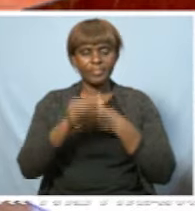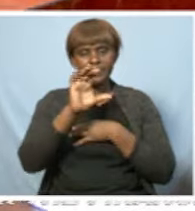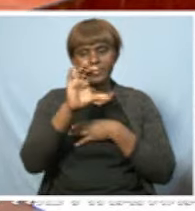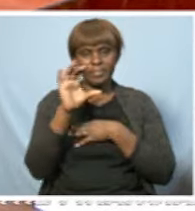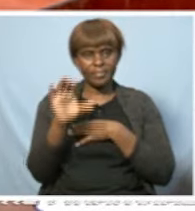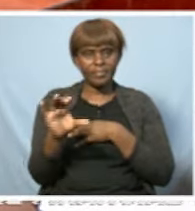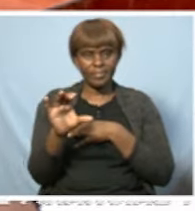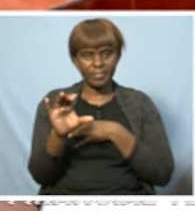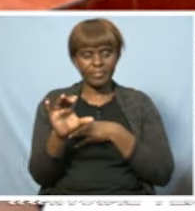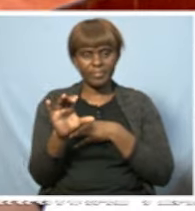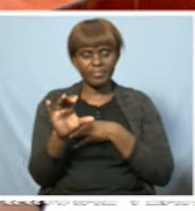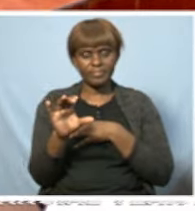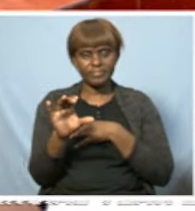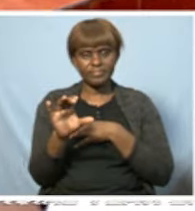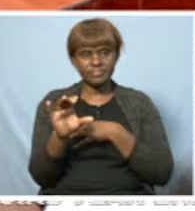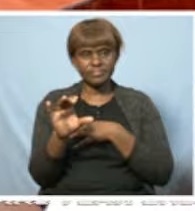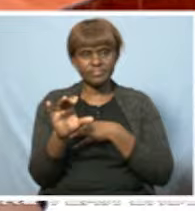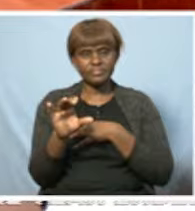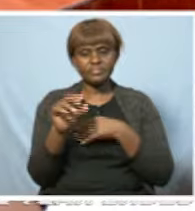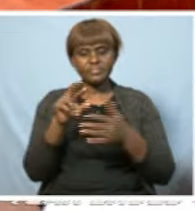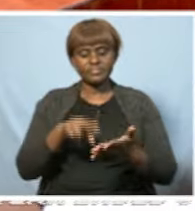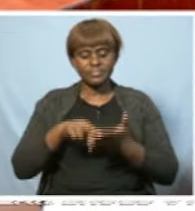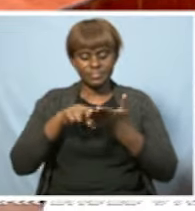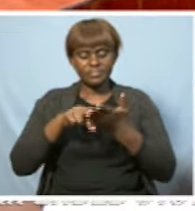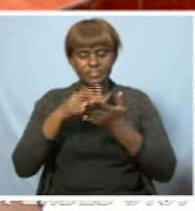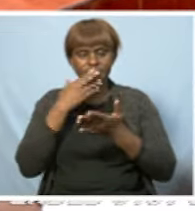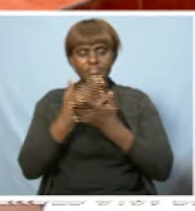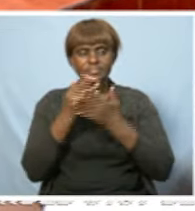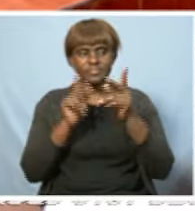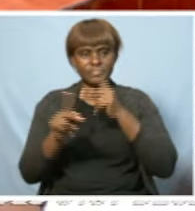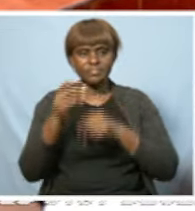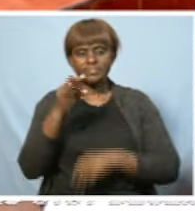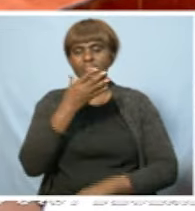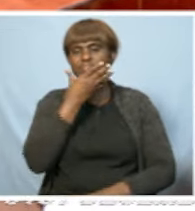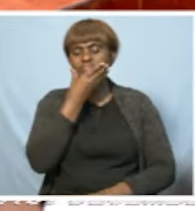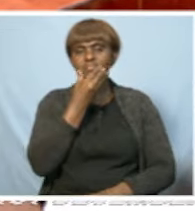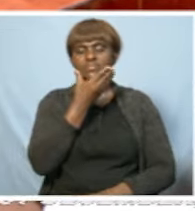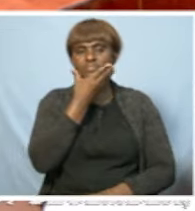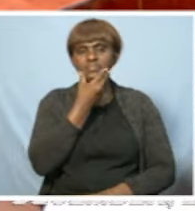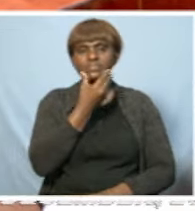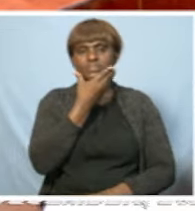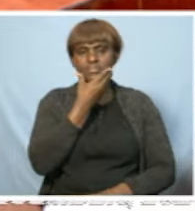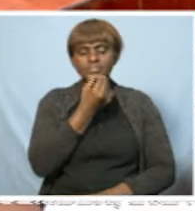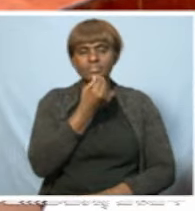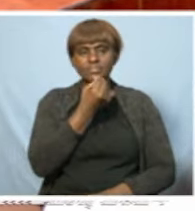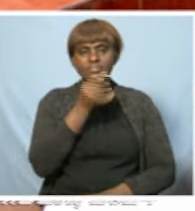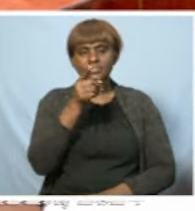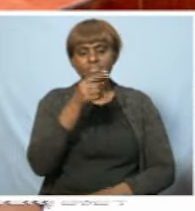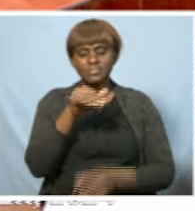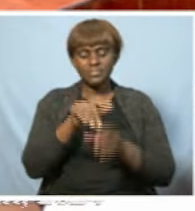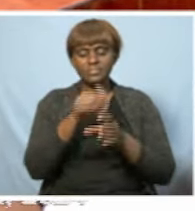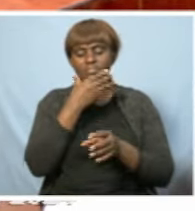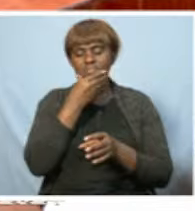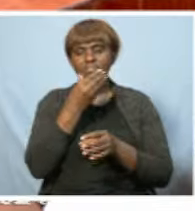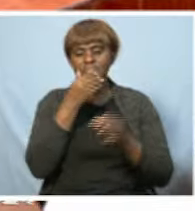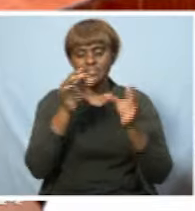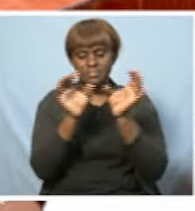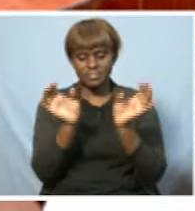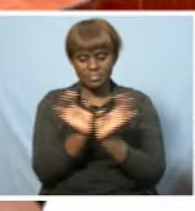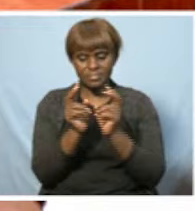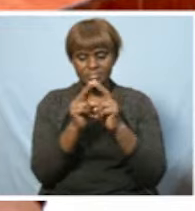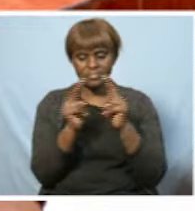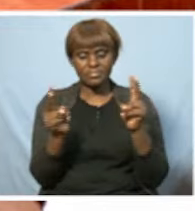Christopher Shakafuswa. I represent the good people of Mandevu, and you are in Mandevu constituency,